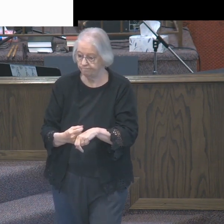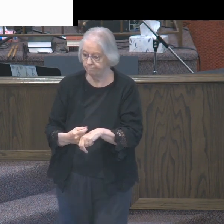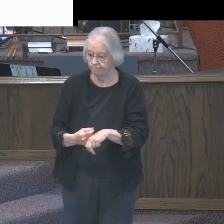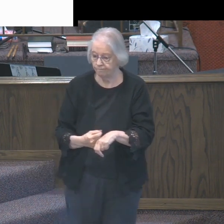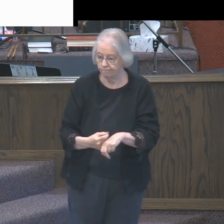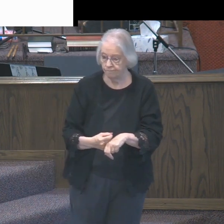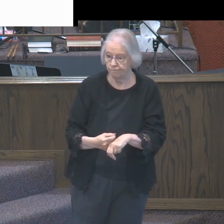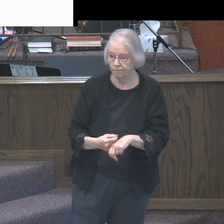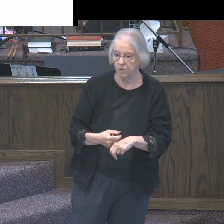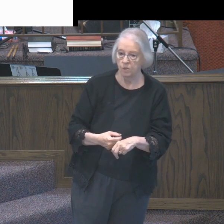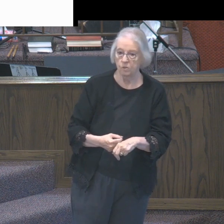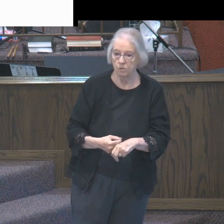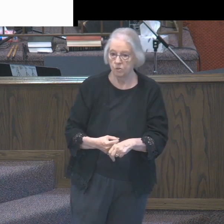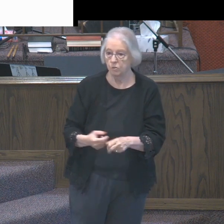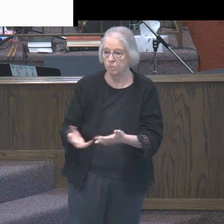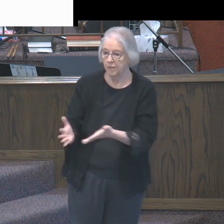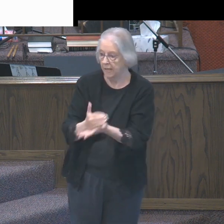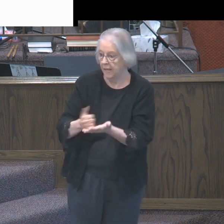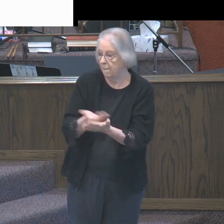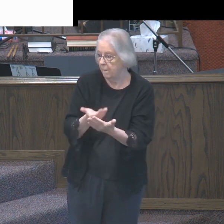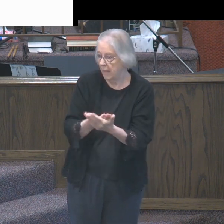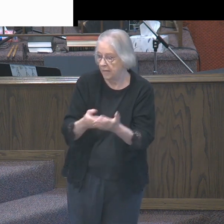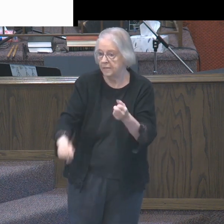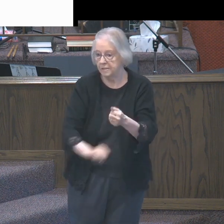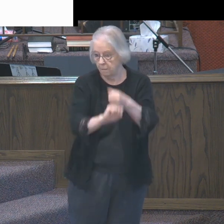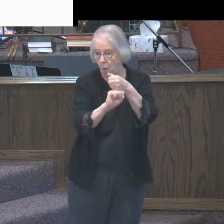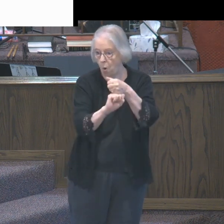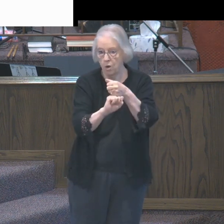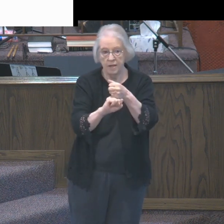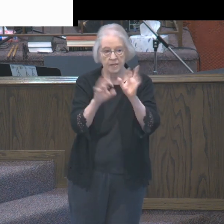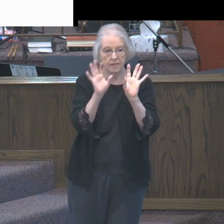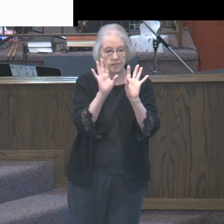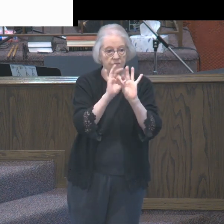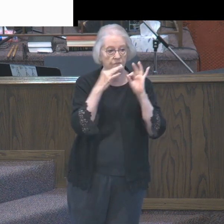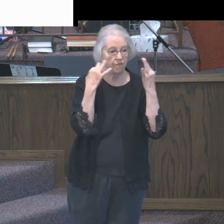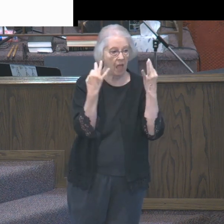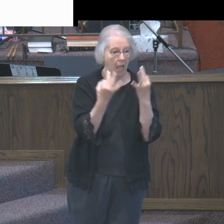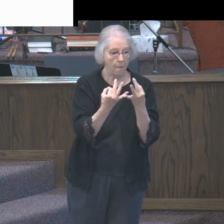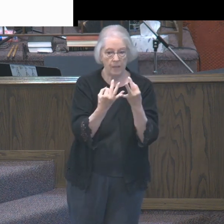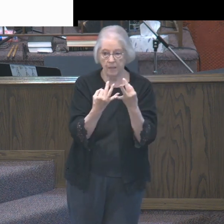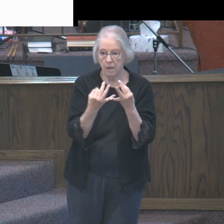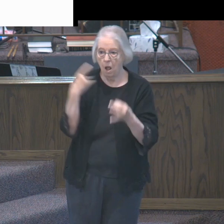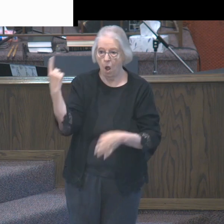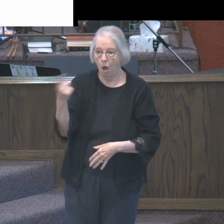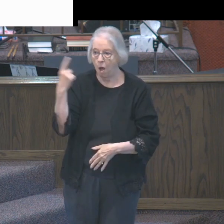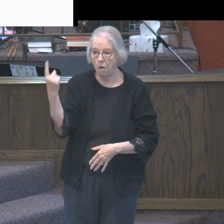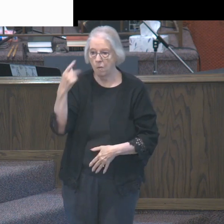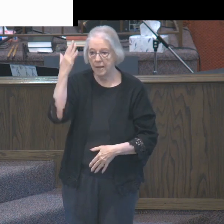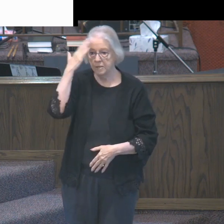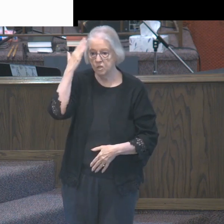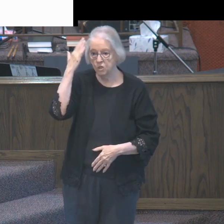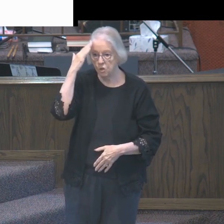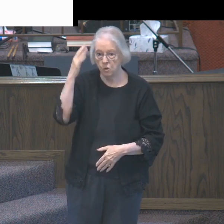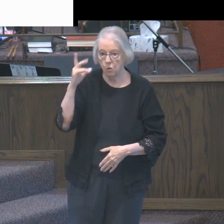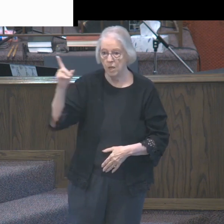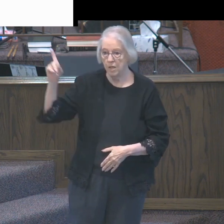to provide for his family. I may not have had the best relationship with my dad, but I always knew where he